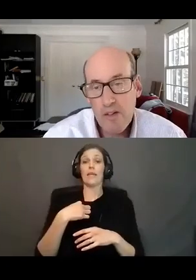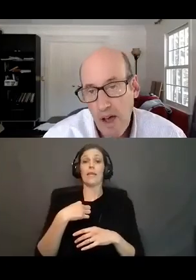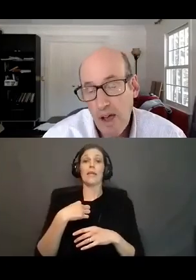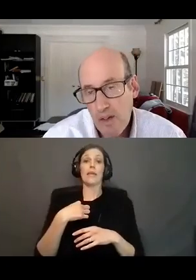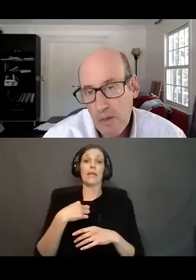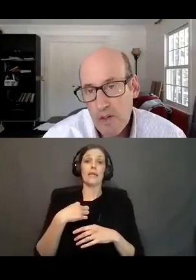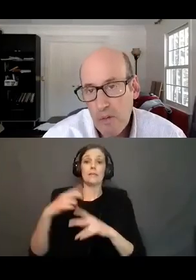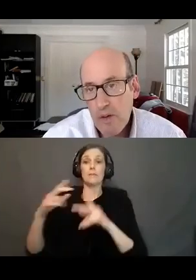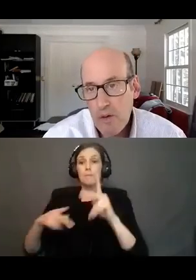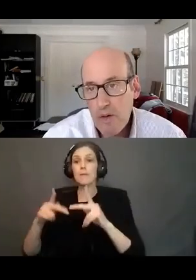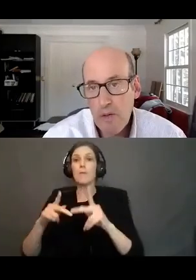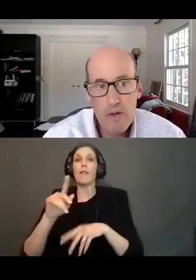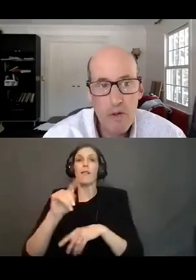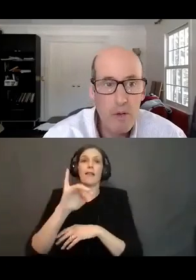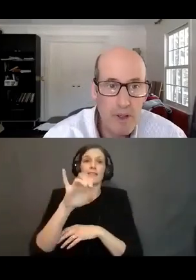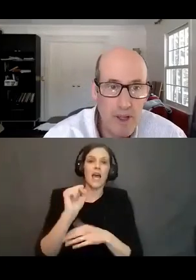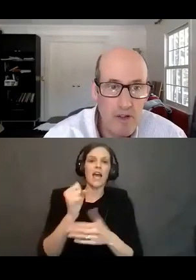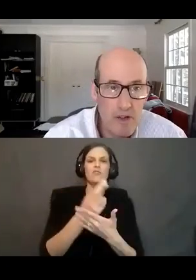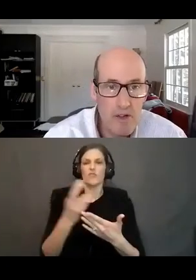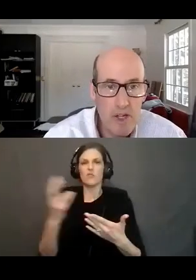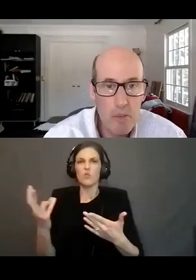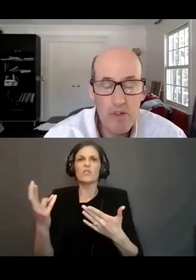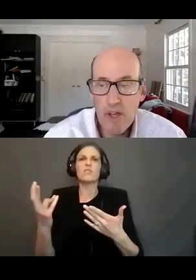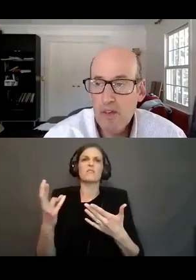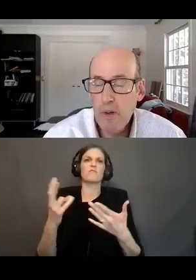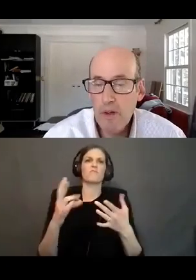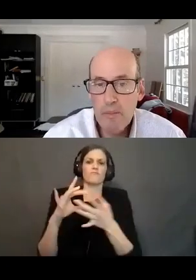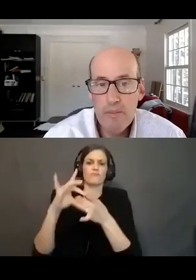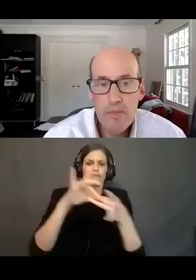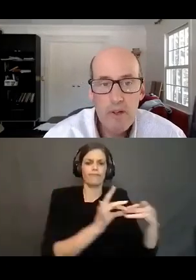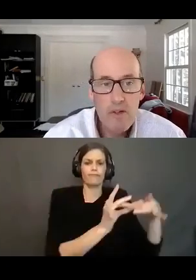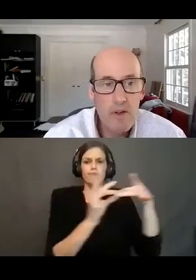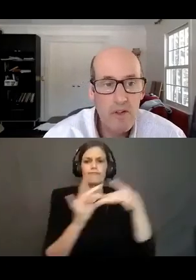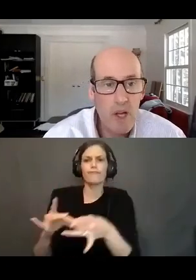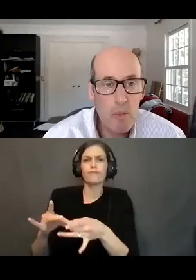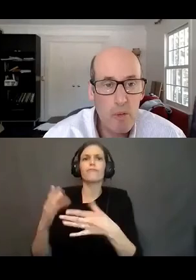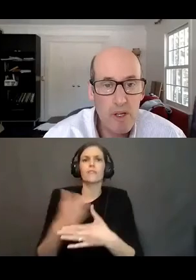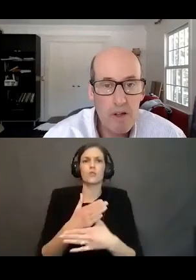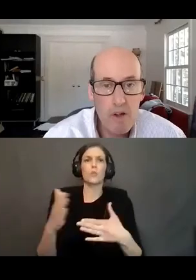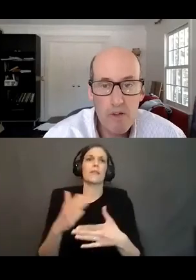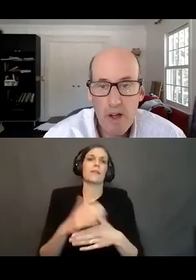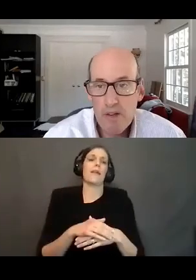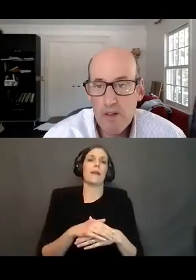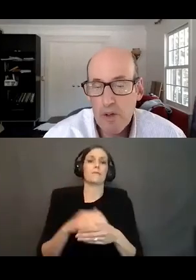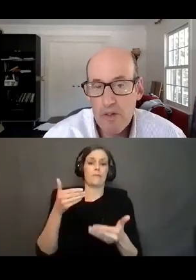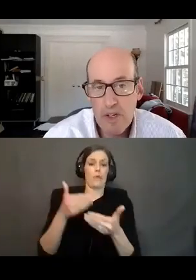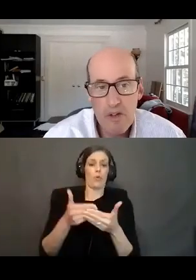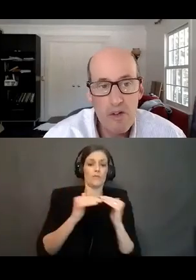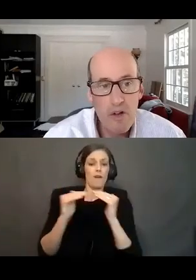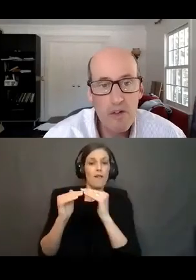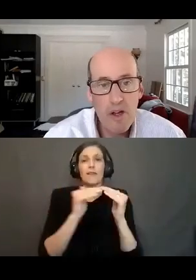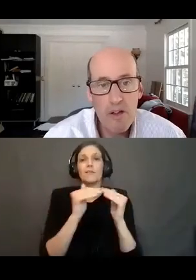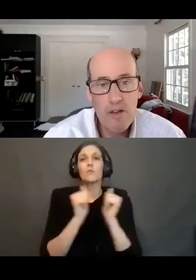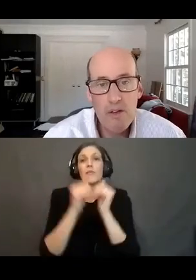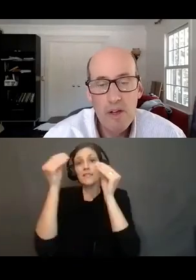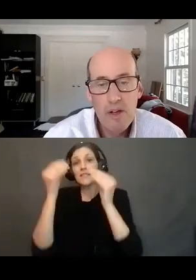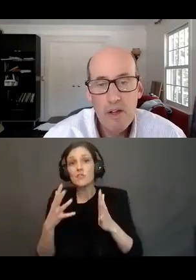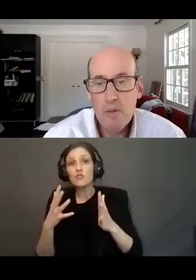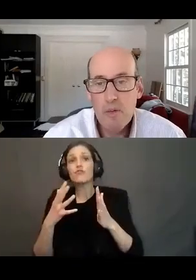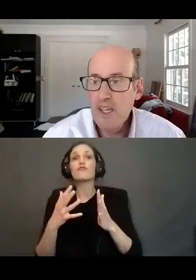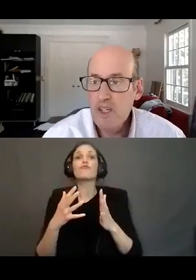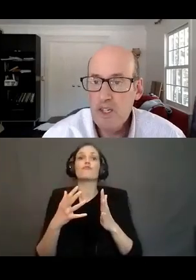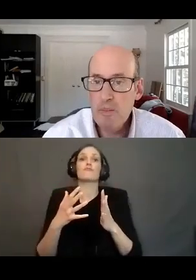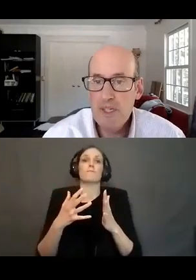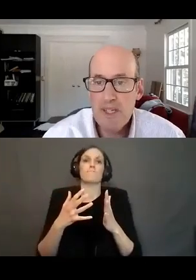in the ties, which are resource flows or relations, stable states among them. So an example would be close colleagues among teachers. Close colleagues